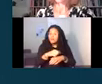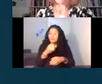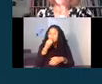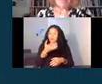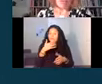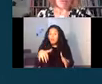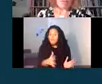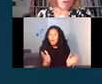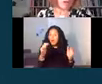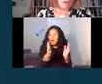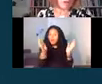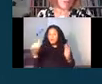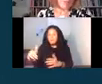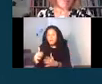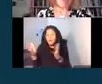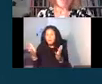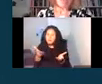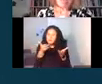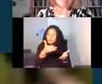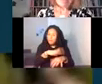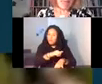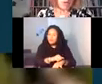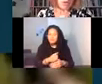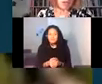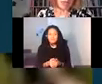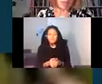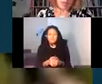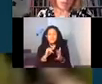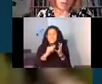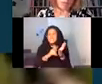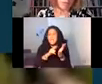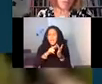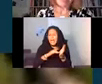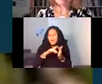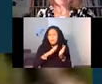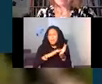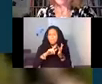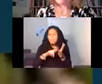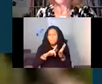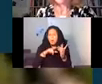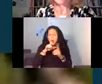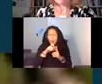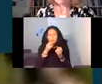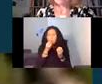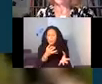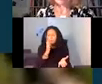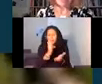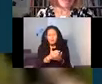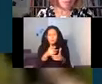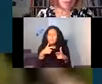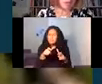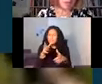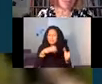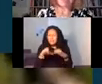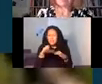pair of enameled vases. Slime moulds can be beautiful, but they're still one of science's